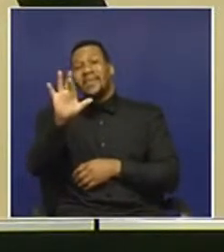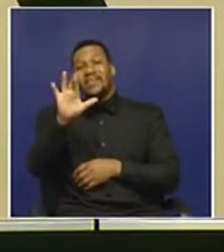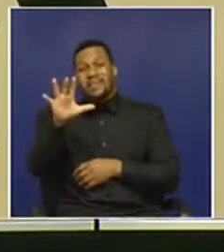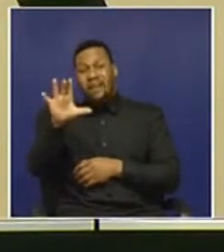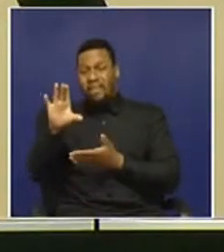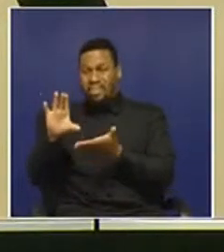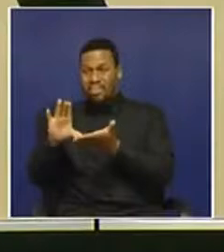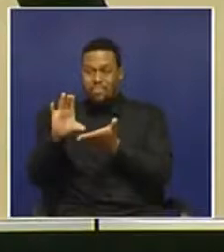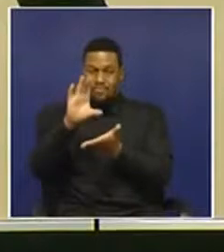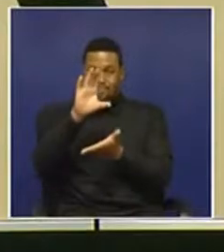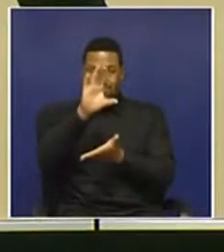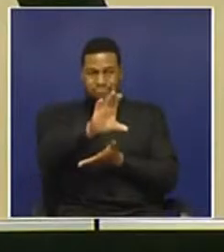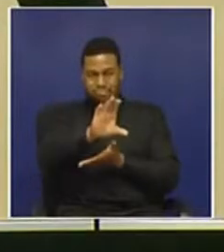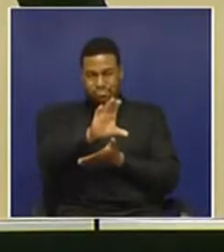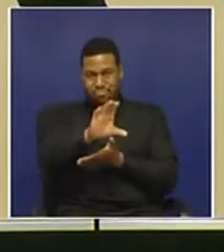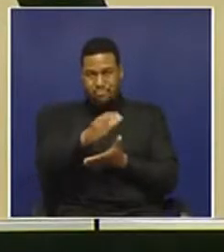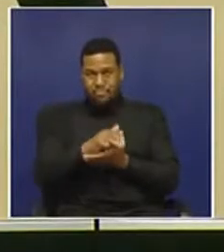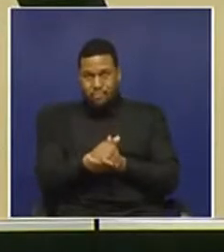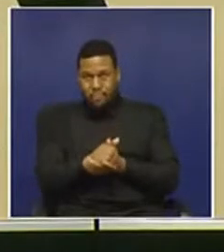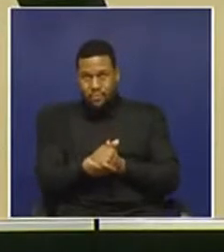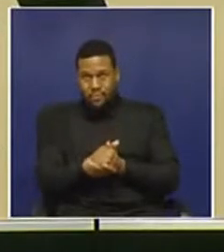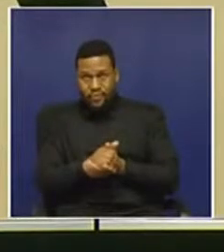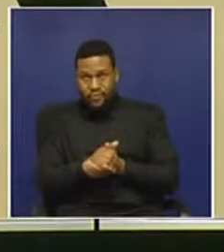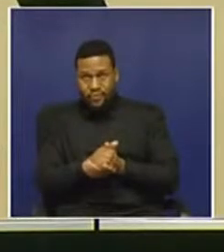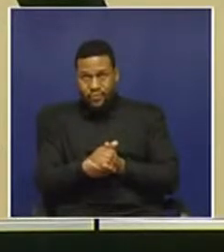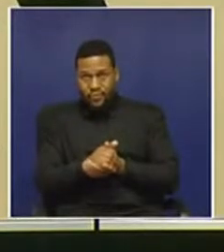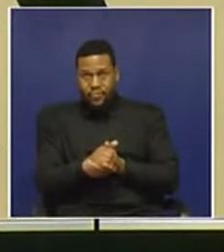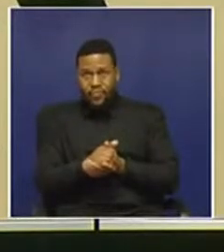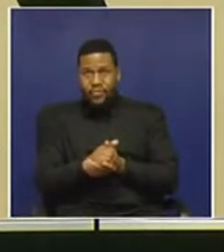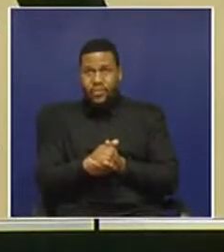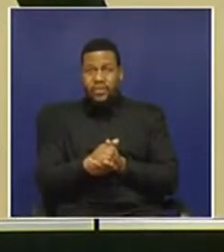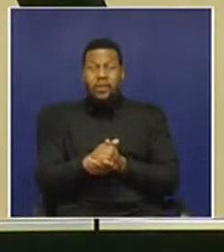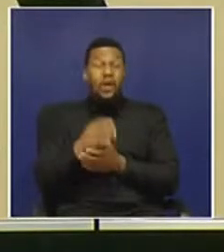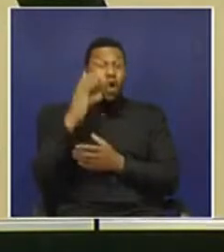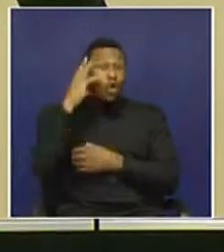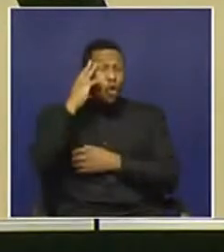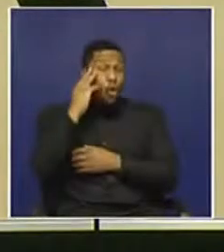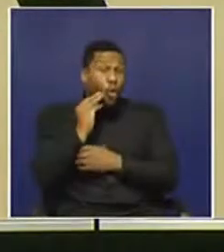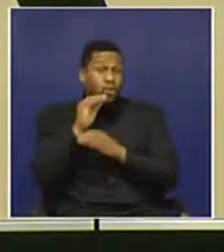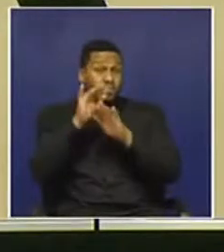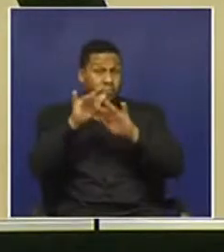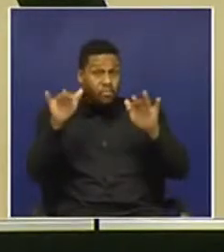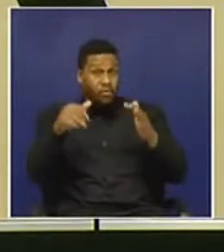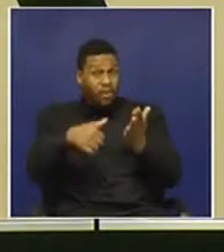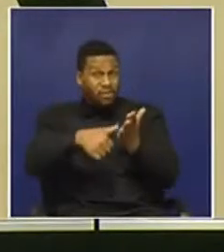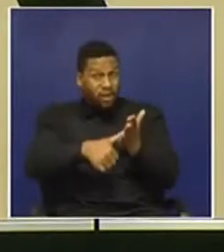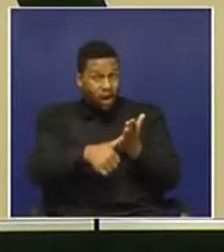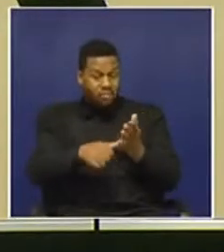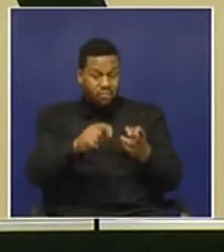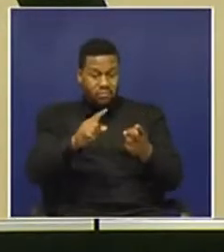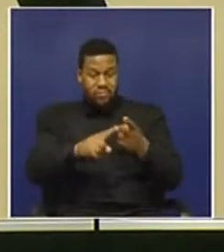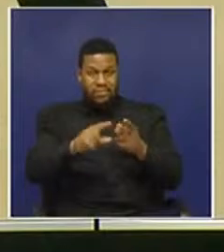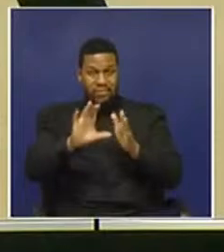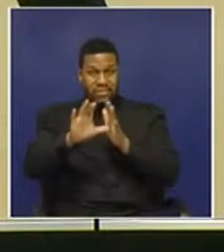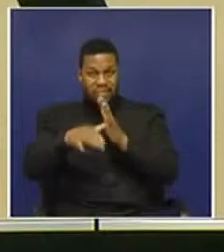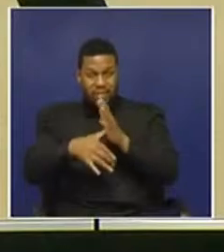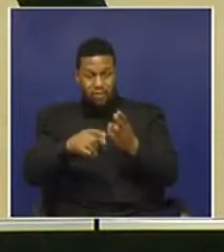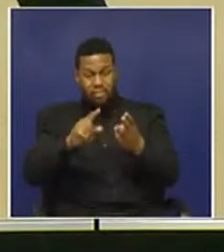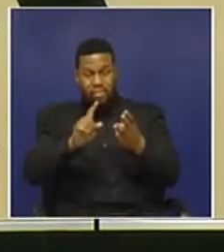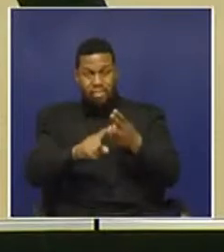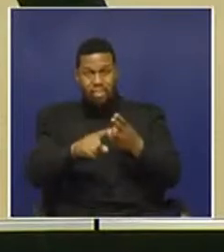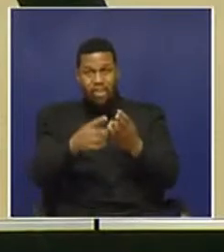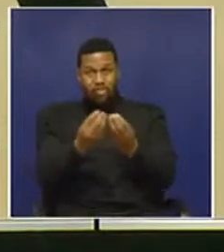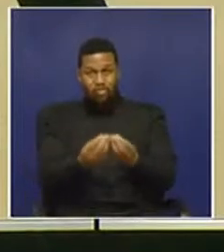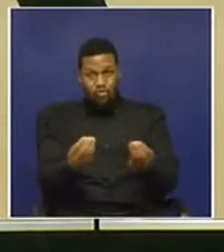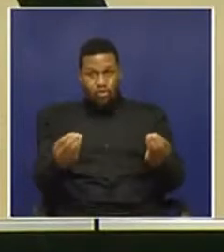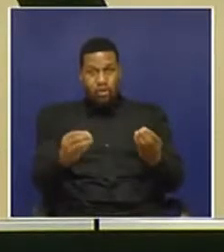enabling the following increases. The old age grant, disability grant, and care dependence grants rise